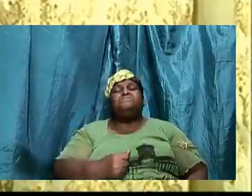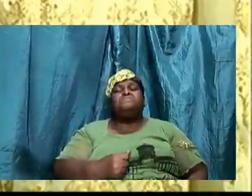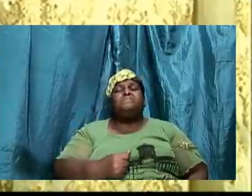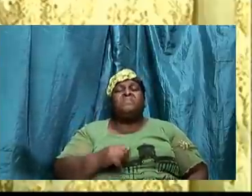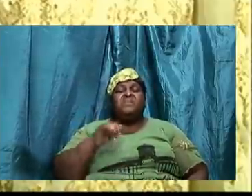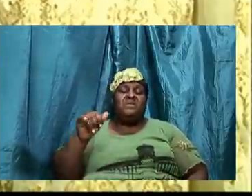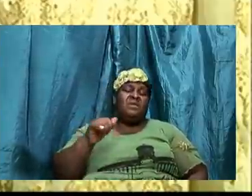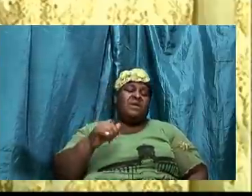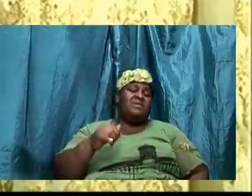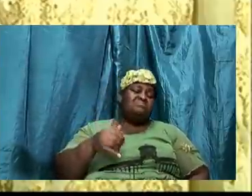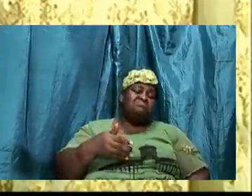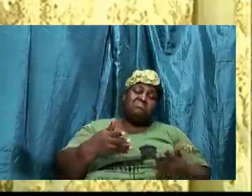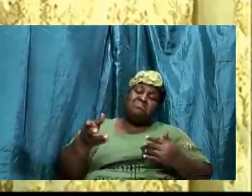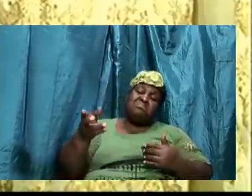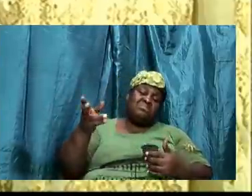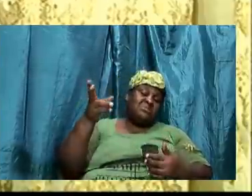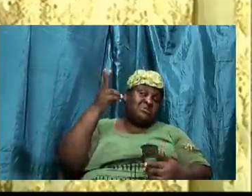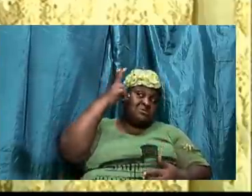that there is an enemy